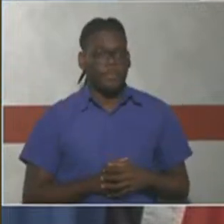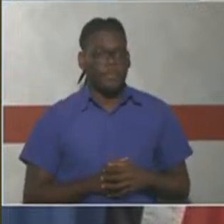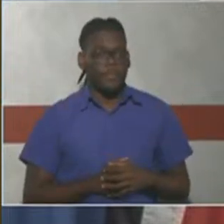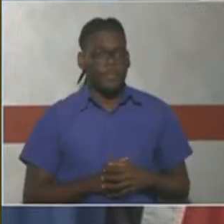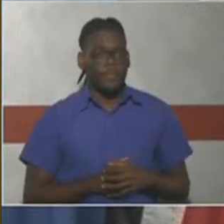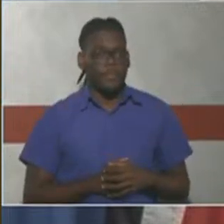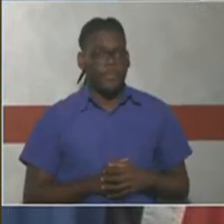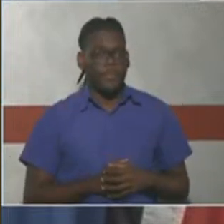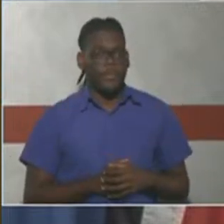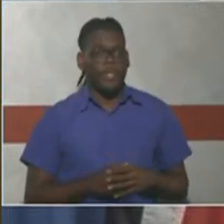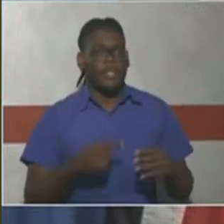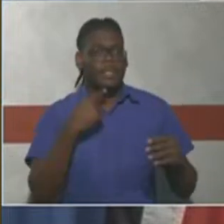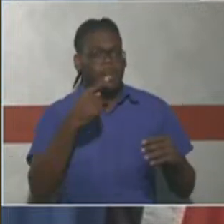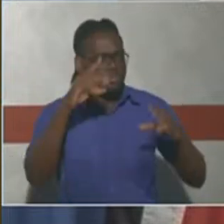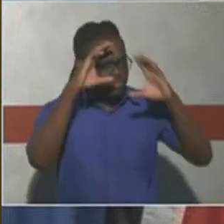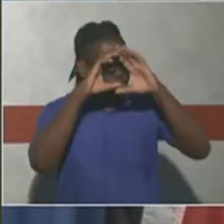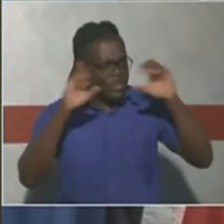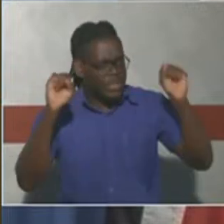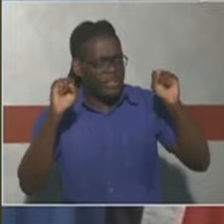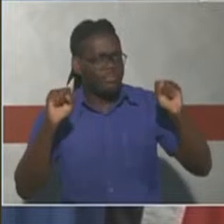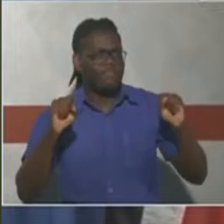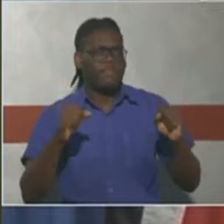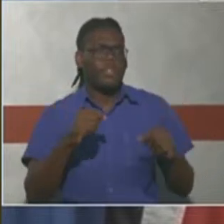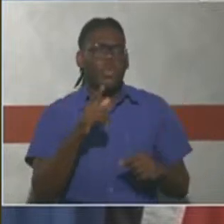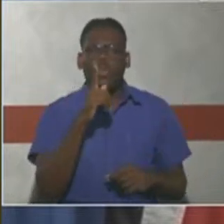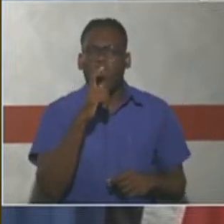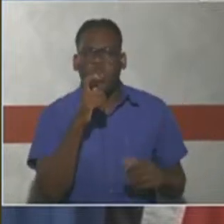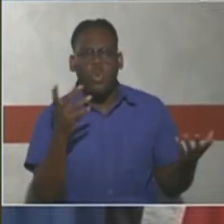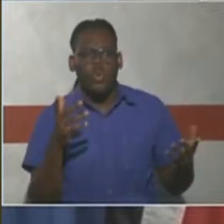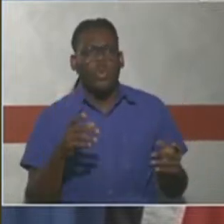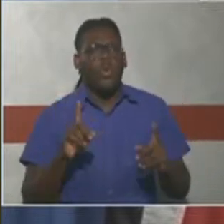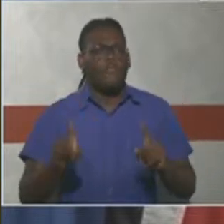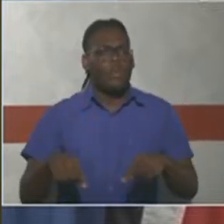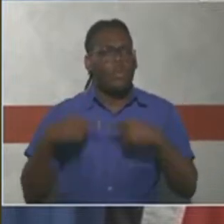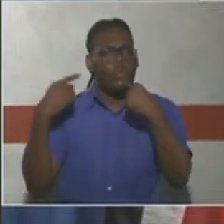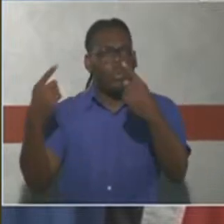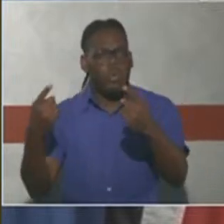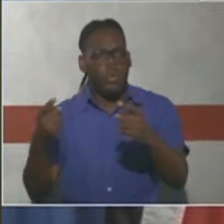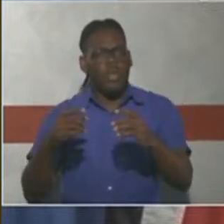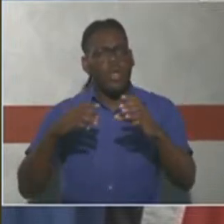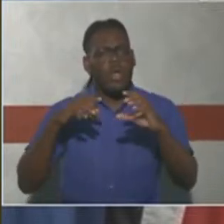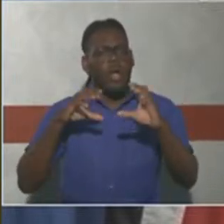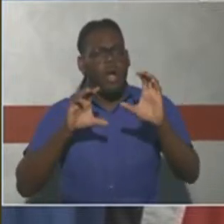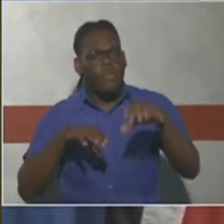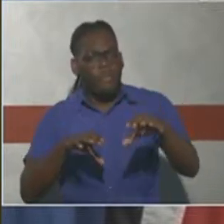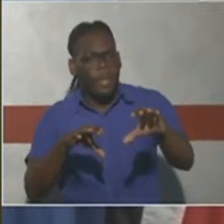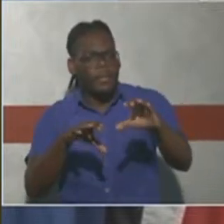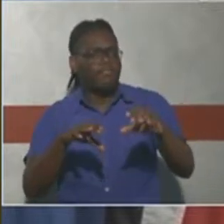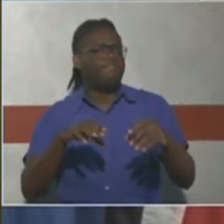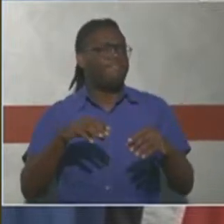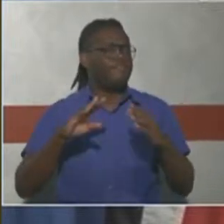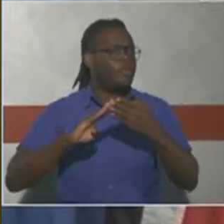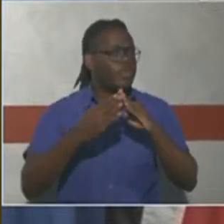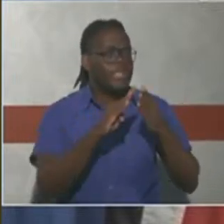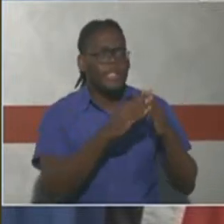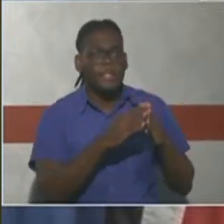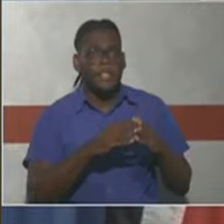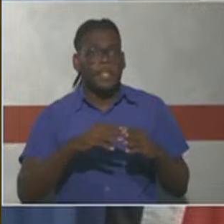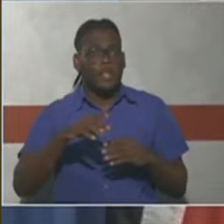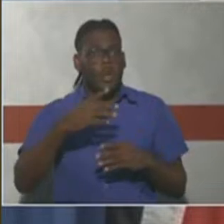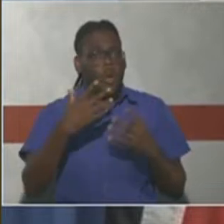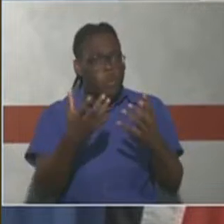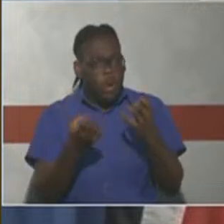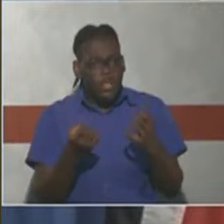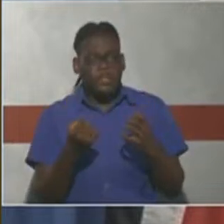of Dominican Republic, because he, the CARI Forum is the non-CARICOM, including Dominican